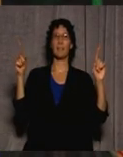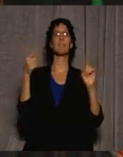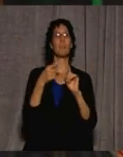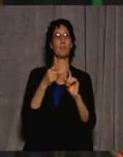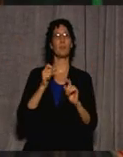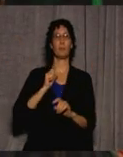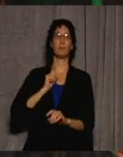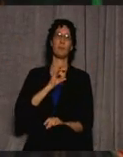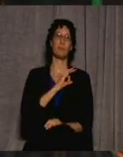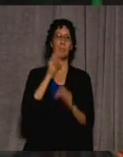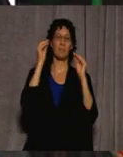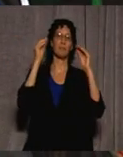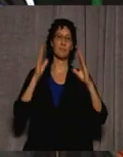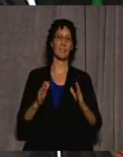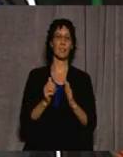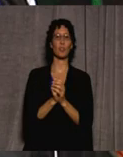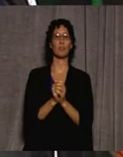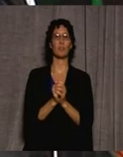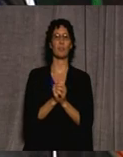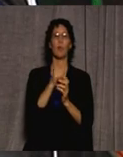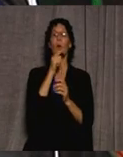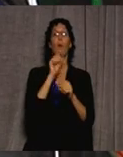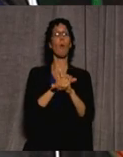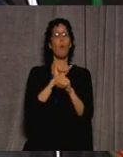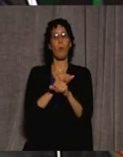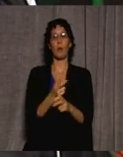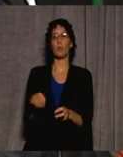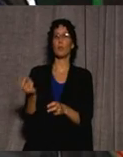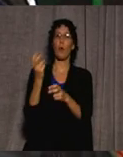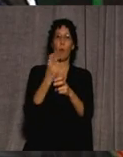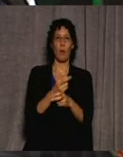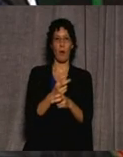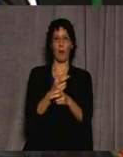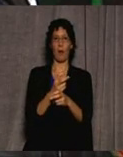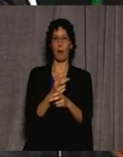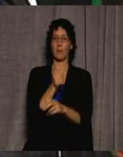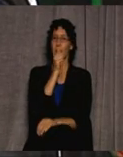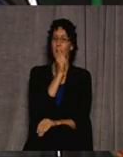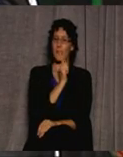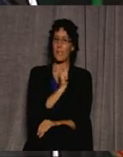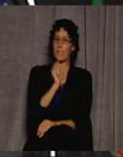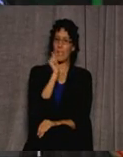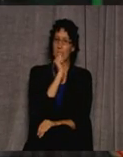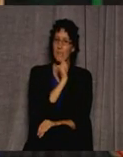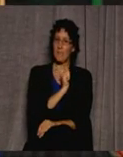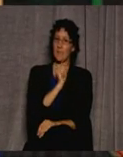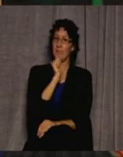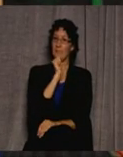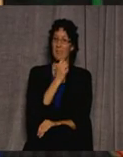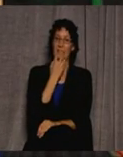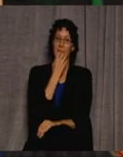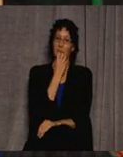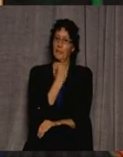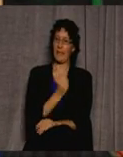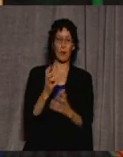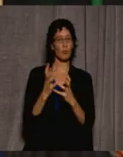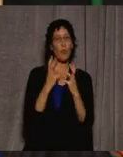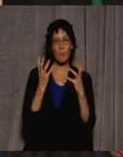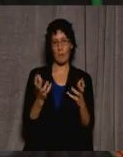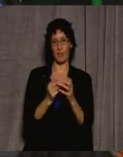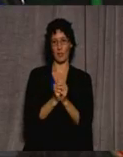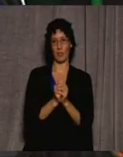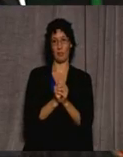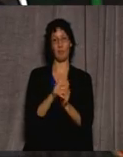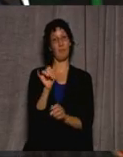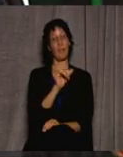faculty who do work so hard, endure so much, care so profoundly. And